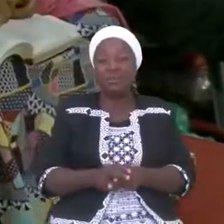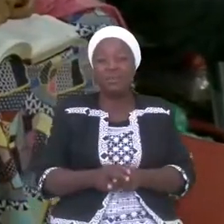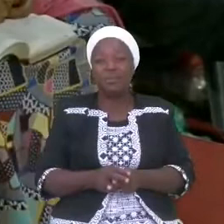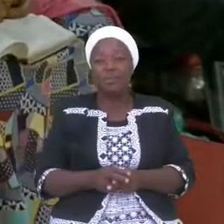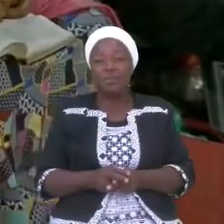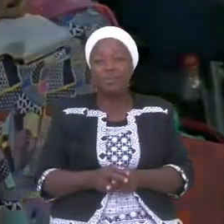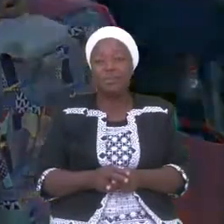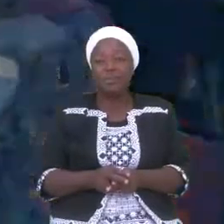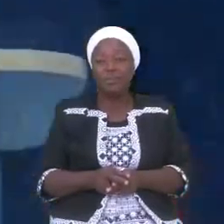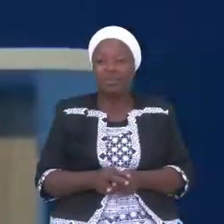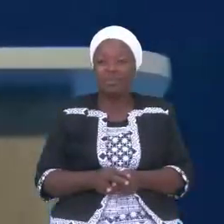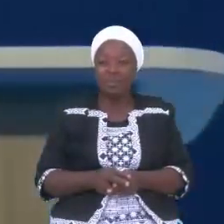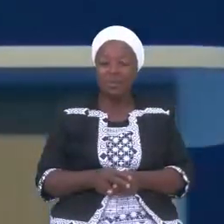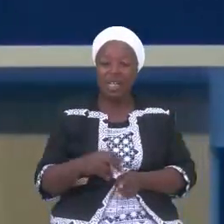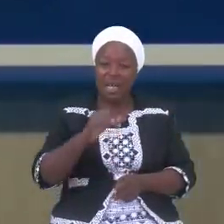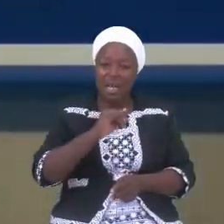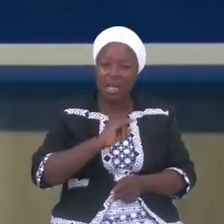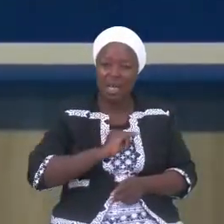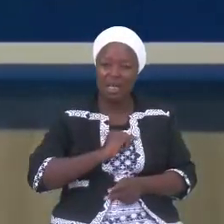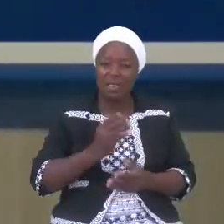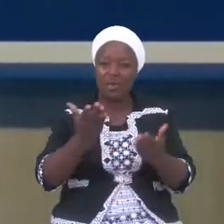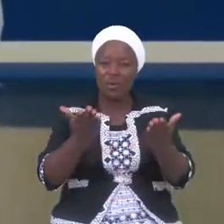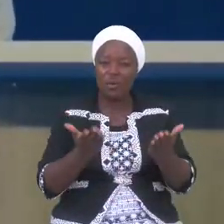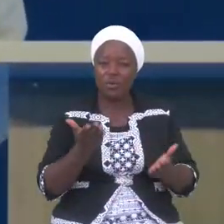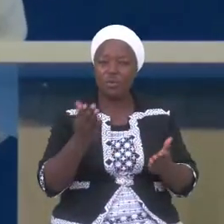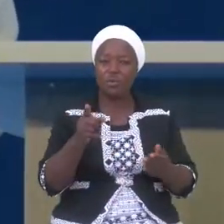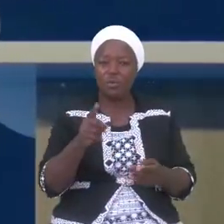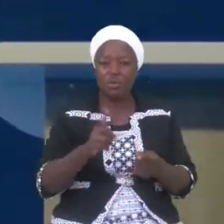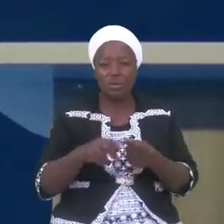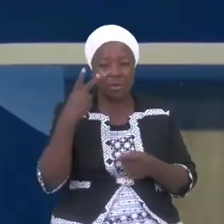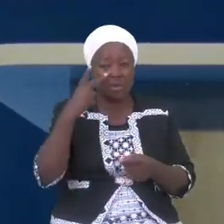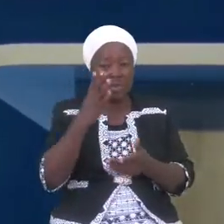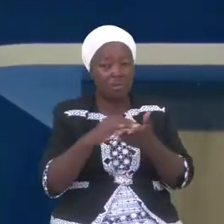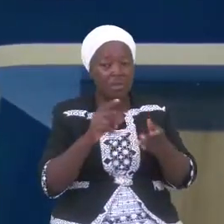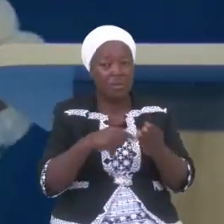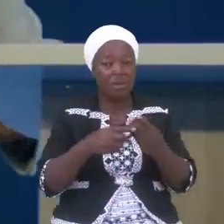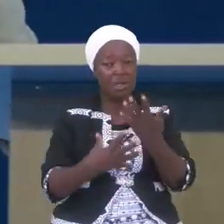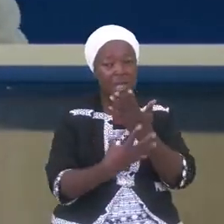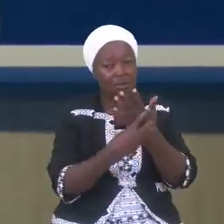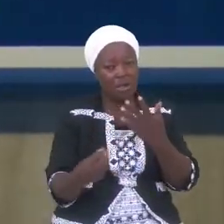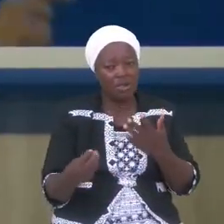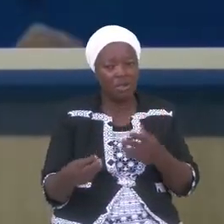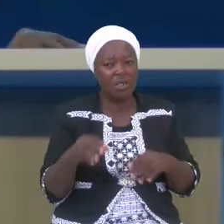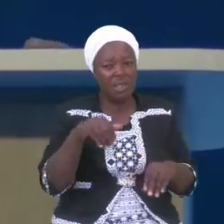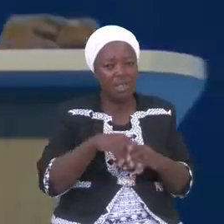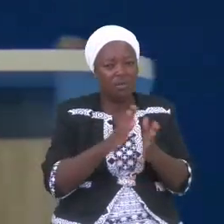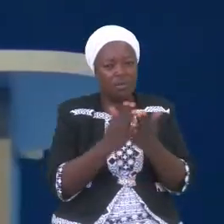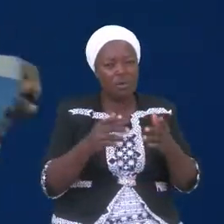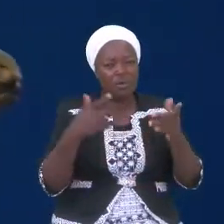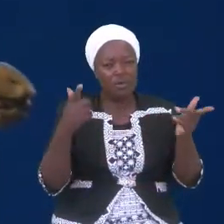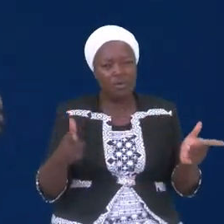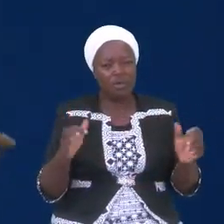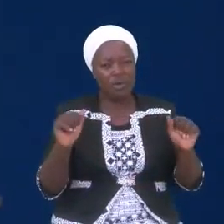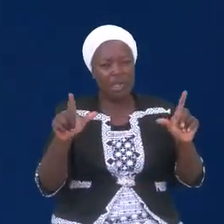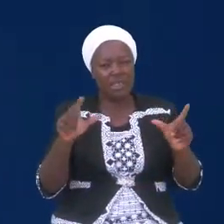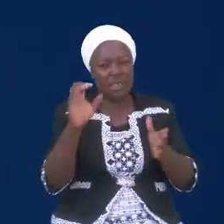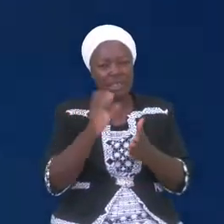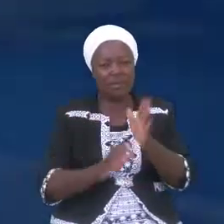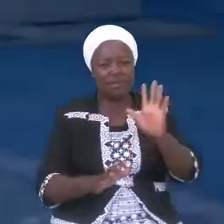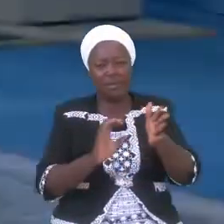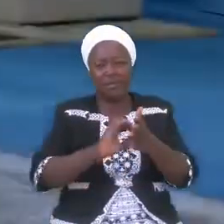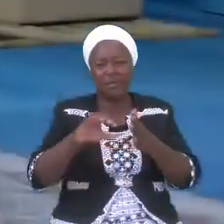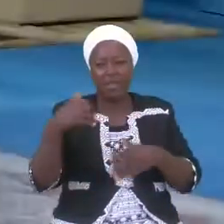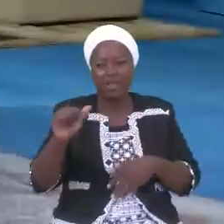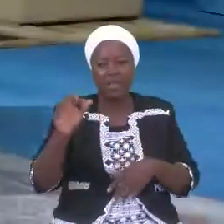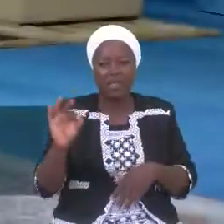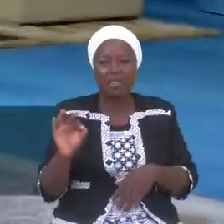I want you to look at something about emulation. It's in Galatians chapter 5. I'm reading from verse 19, but I'll